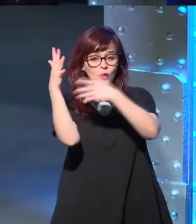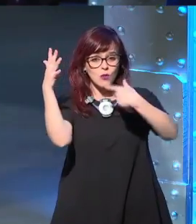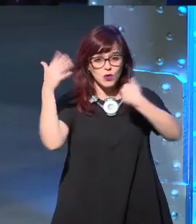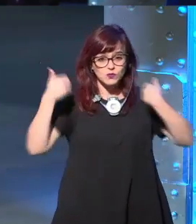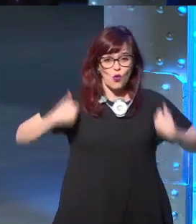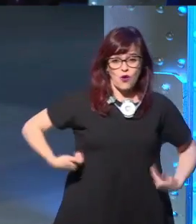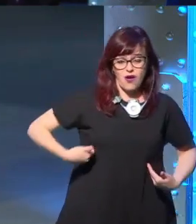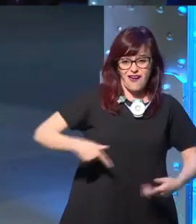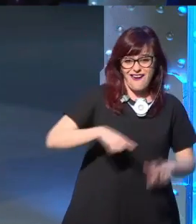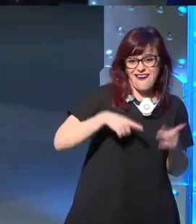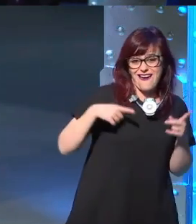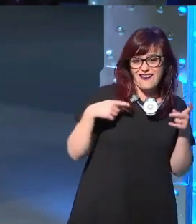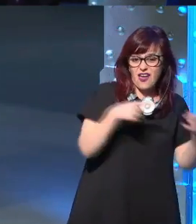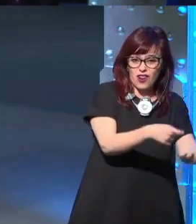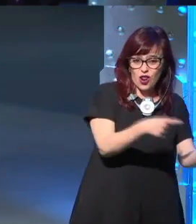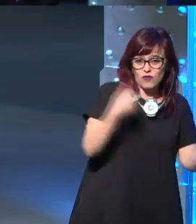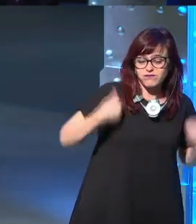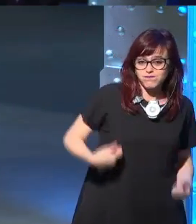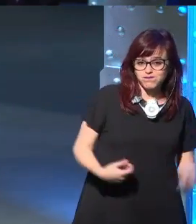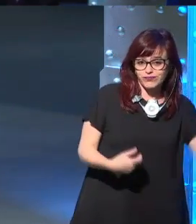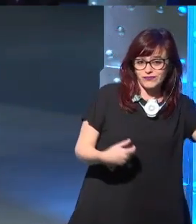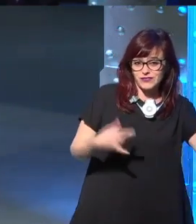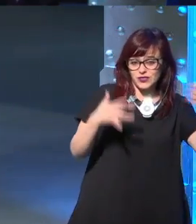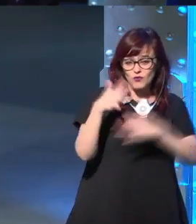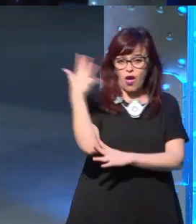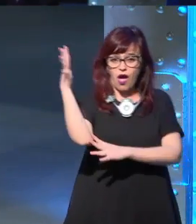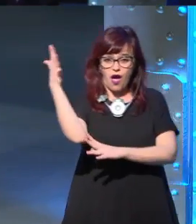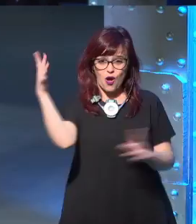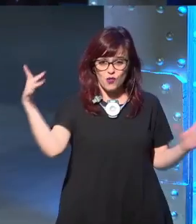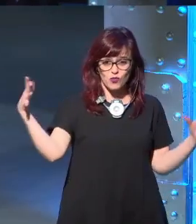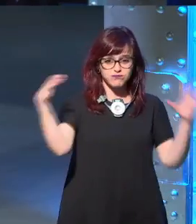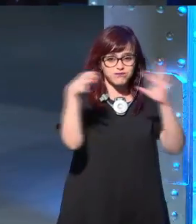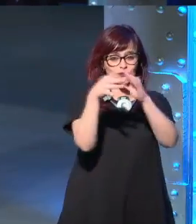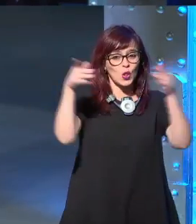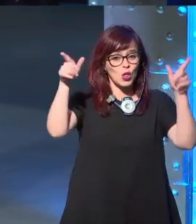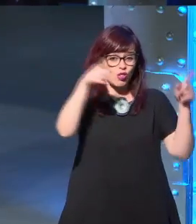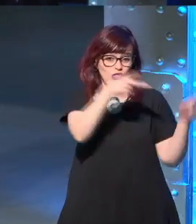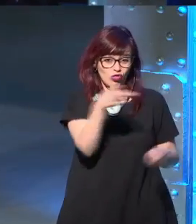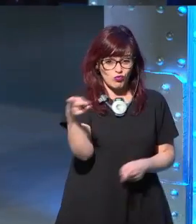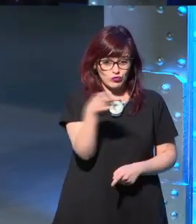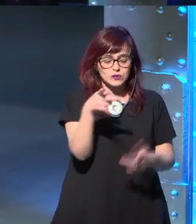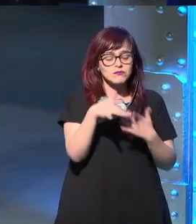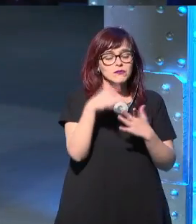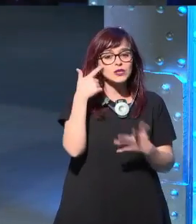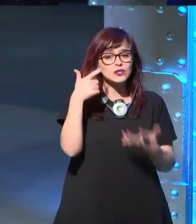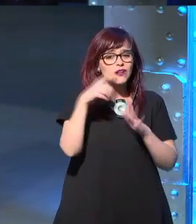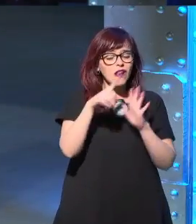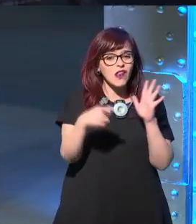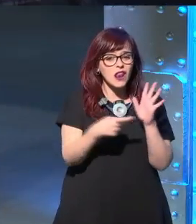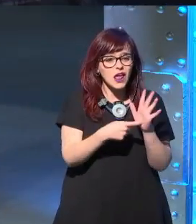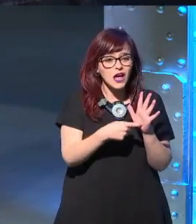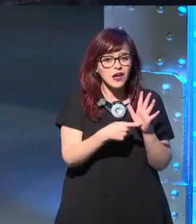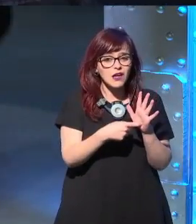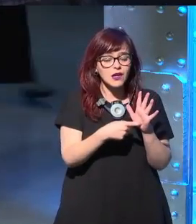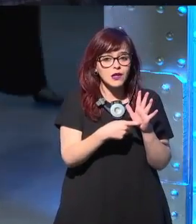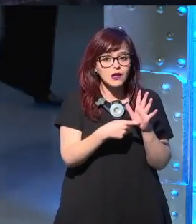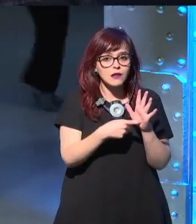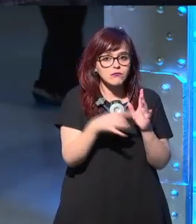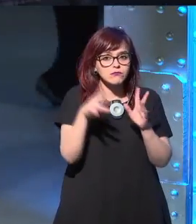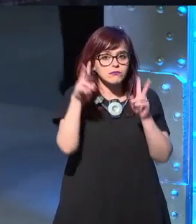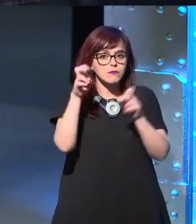pageants of plays. But if you look carefully, you can see he's discovered the law of branching, now called Leonardo's law, where if a trunk of a